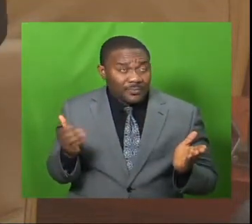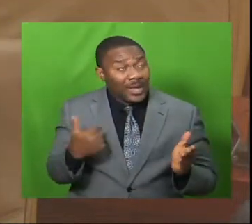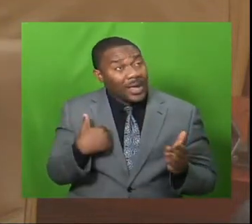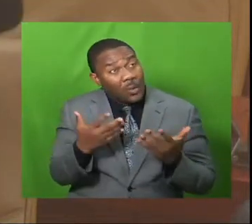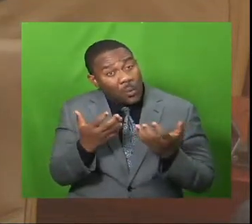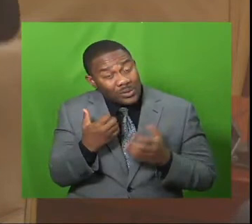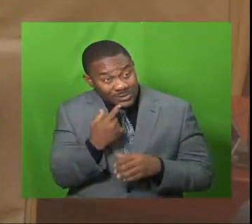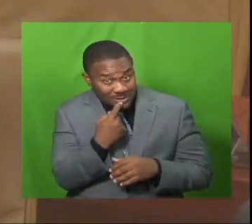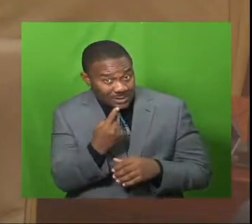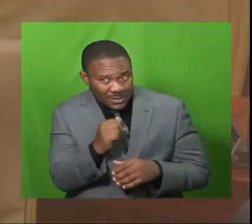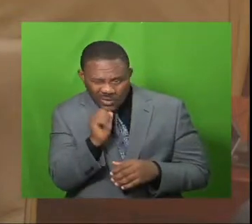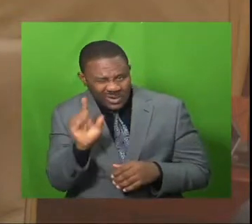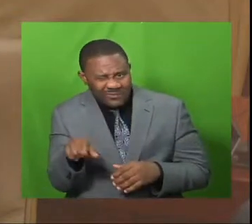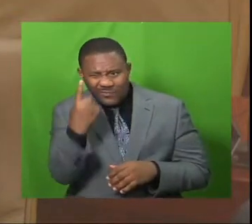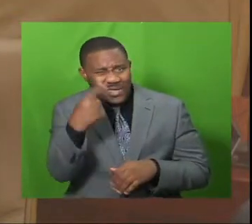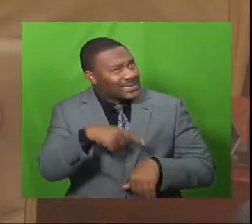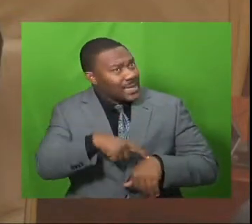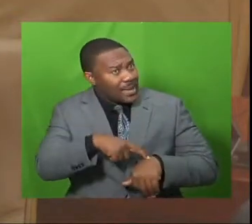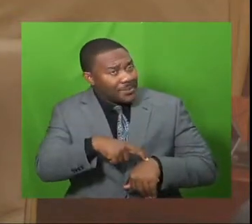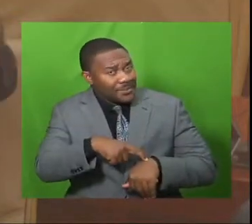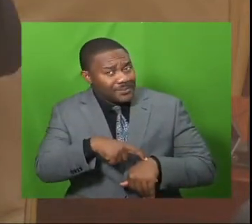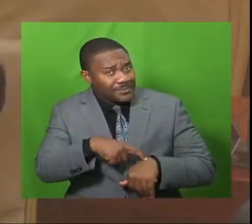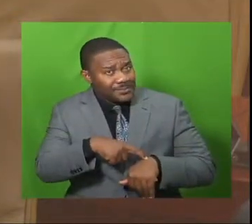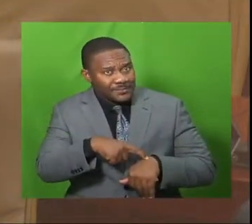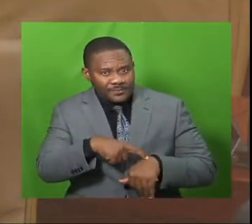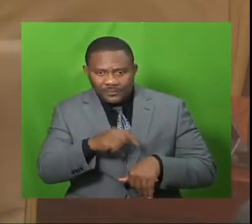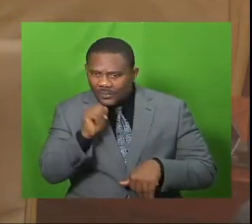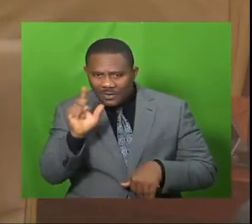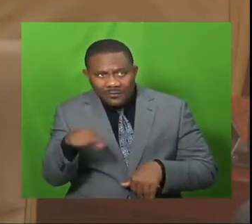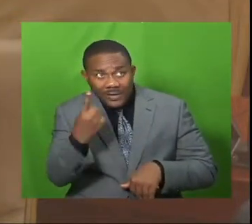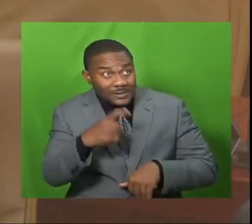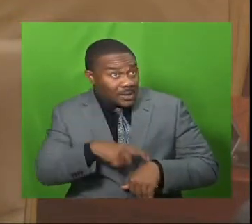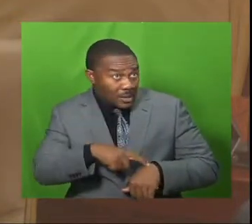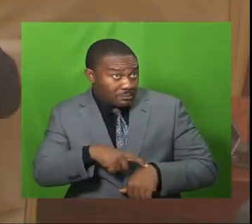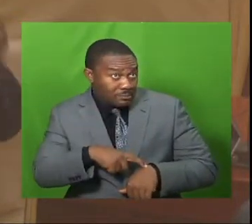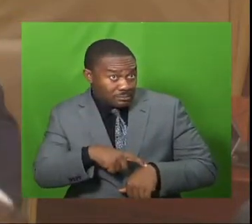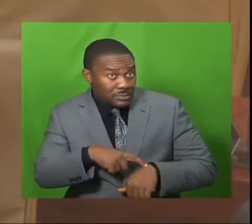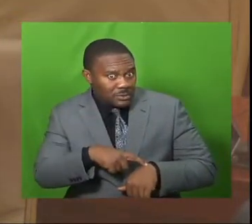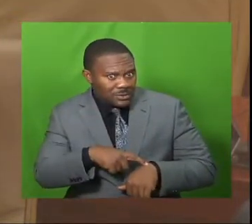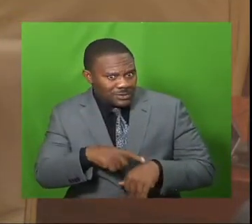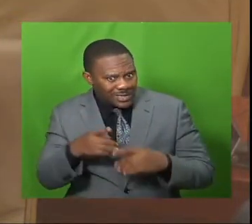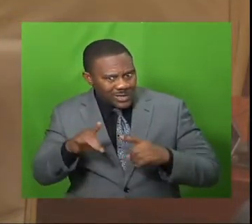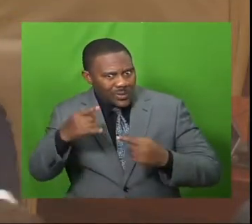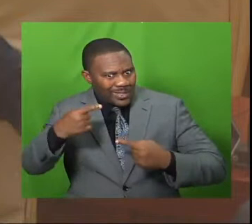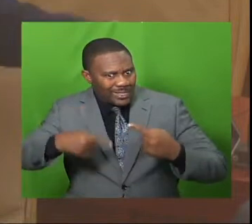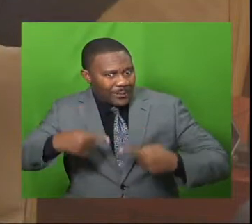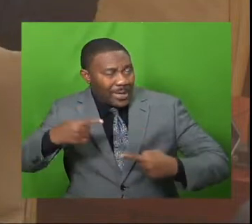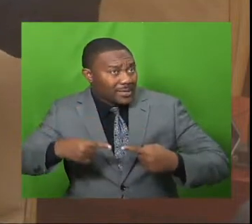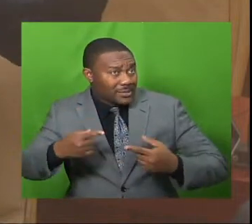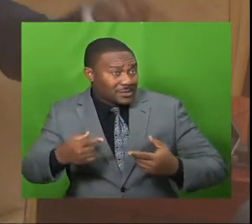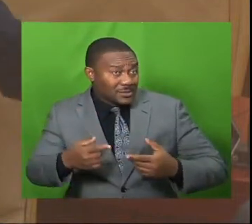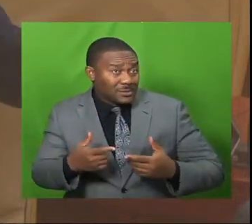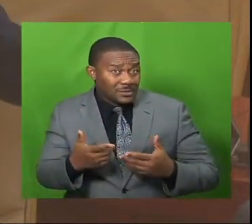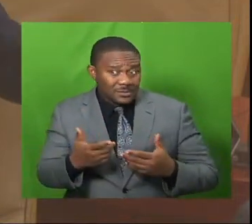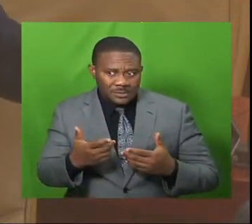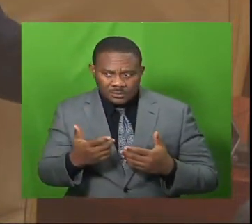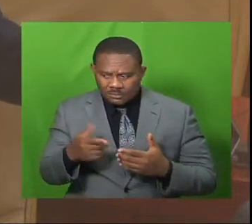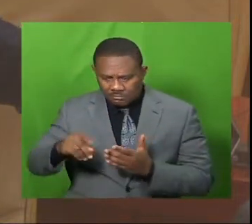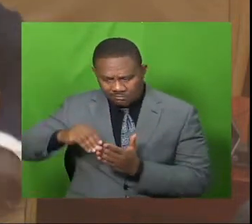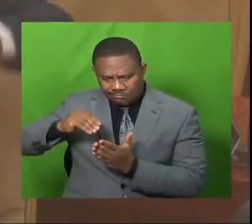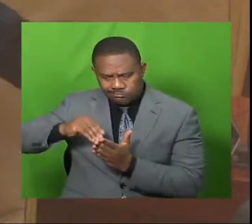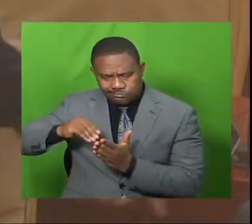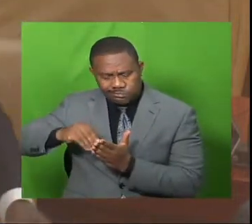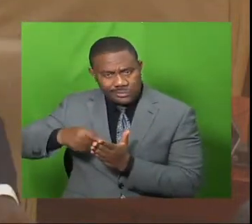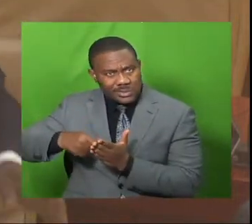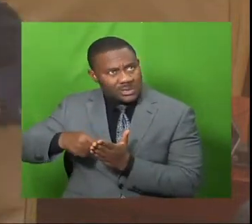that this is not the first time. This is not the first time that in a debate, a written submission is